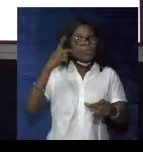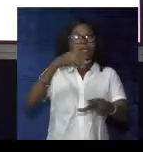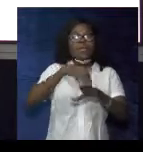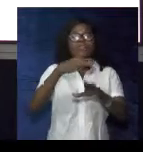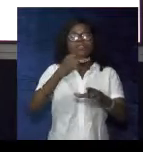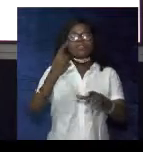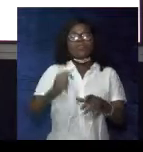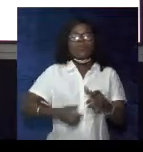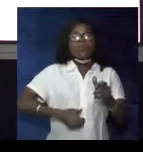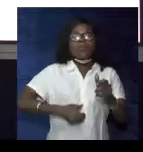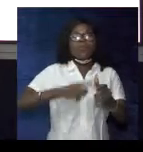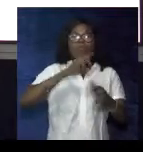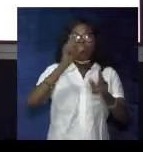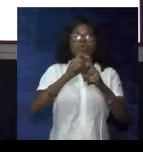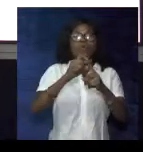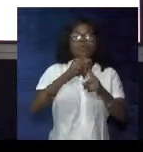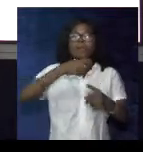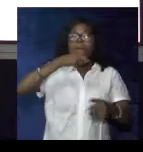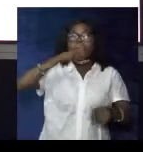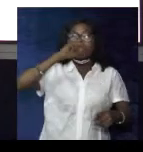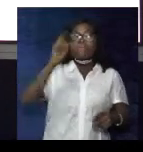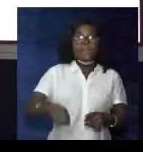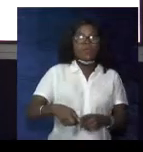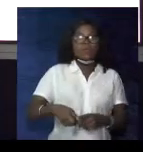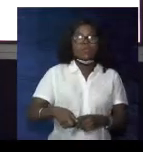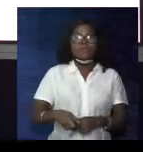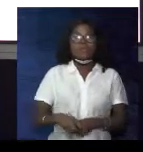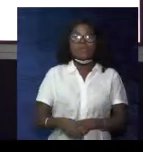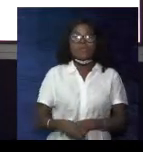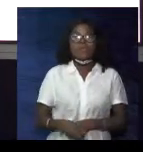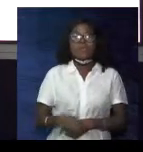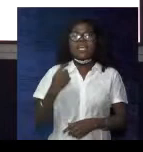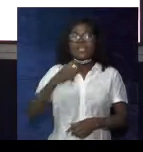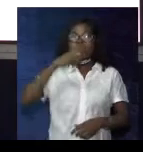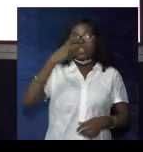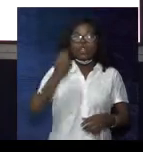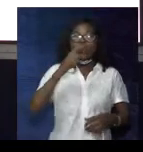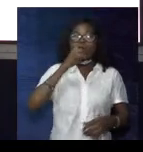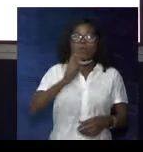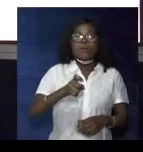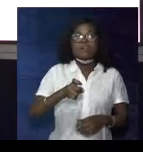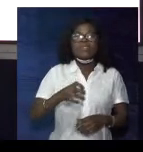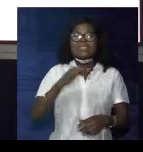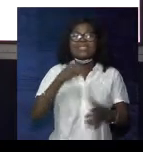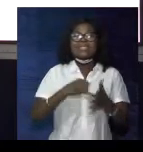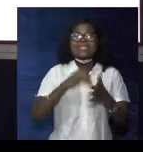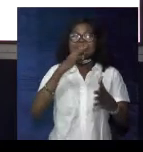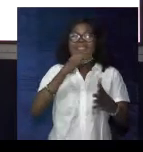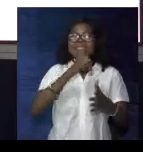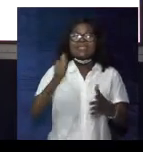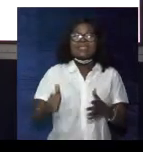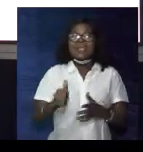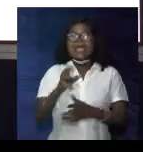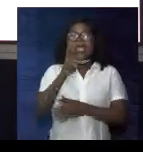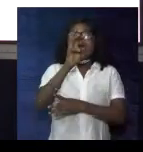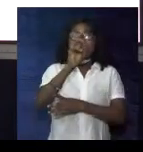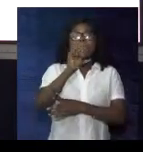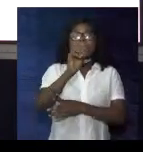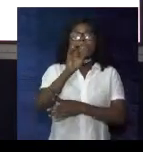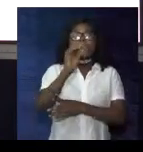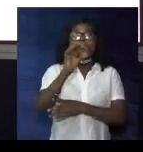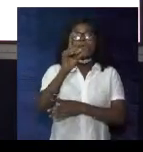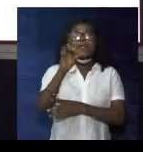Let's look at the word must. M-U-S-T, must. The word must is a